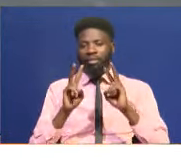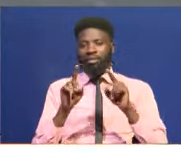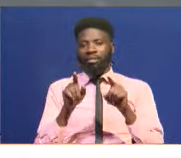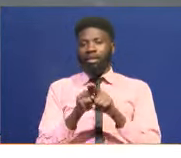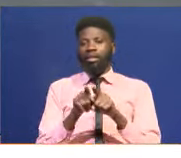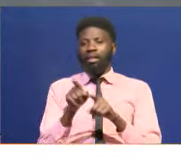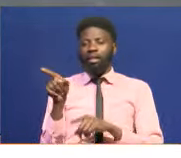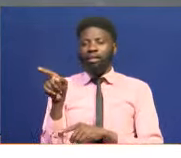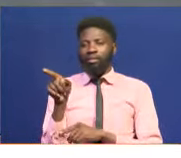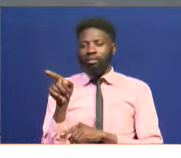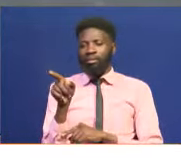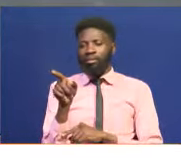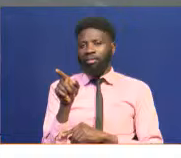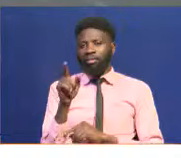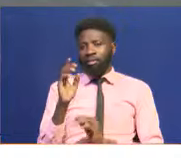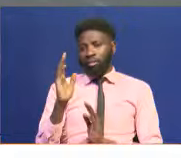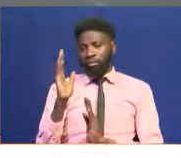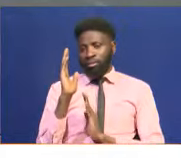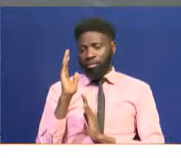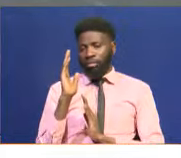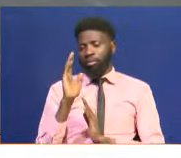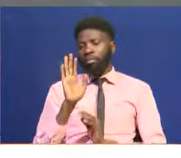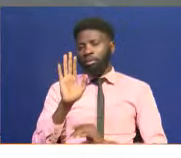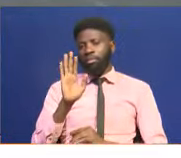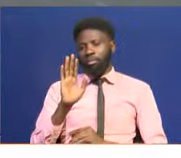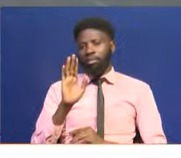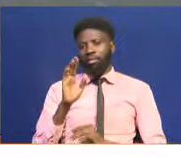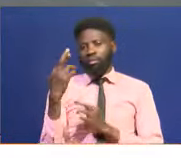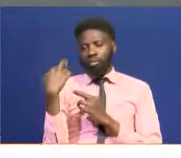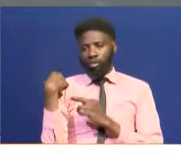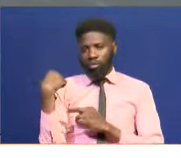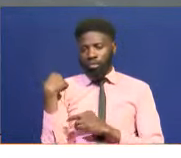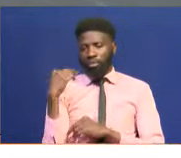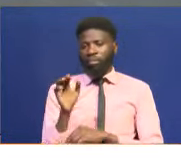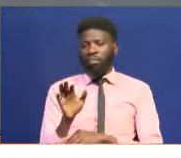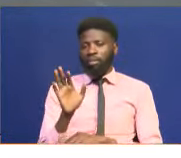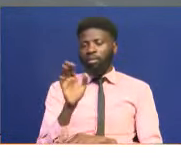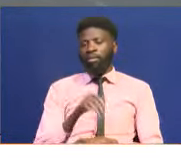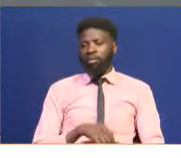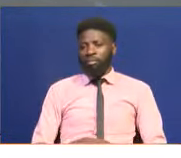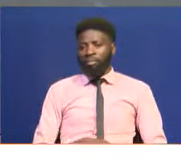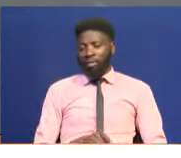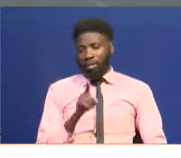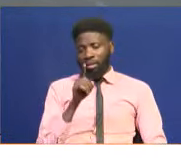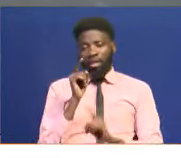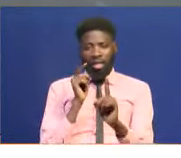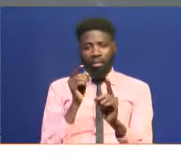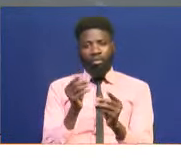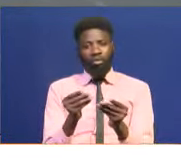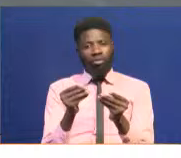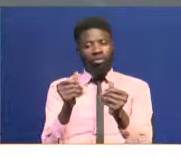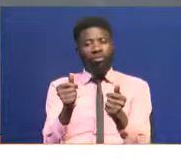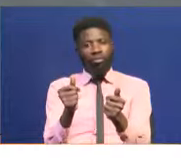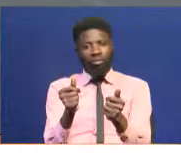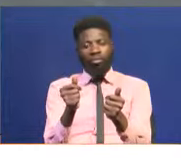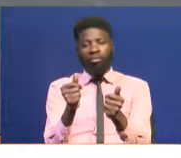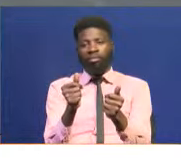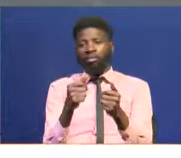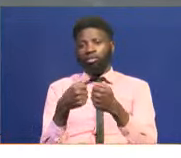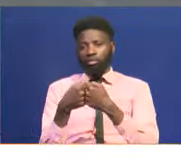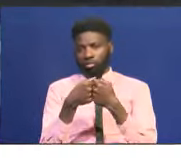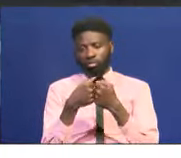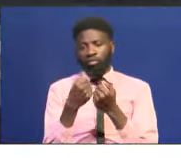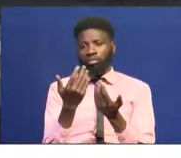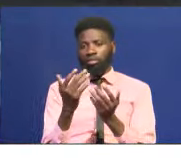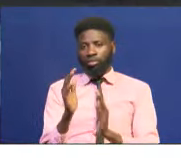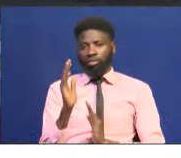responsibility of both the public, urging residents to work with security and forces to address the challenges of insecurity in the region.